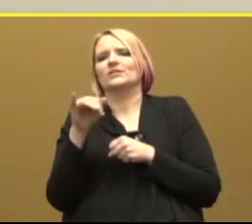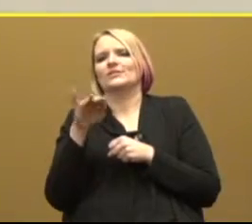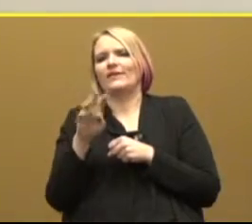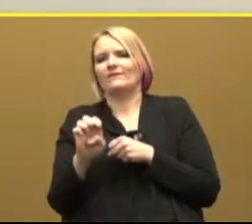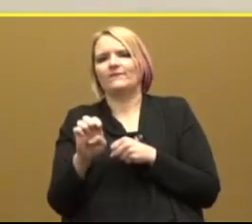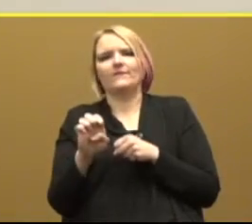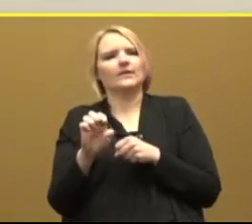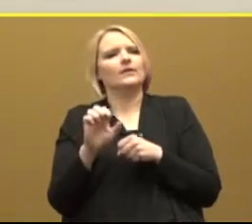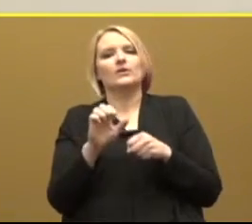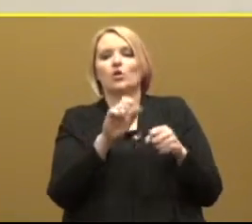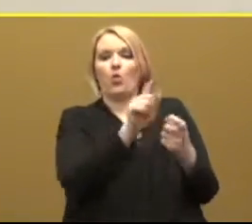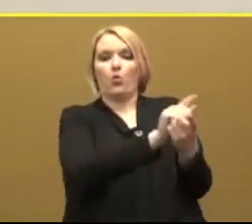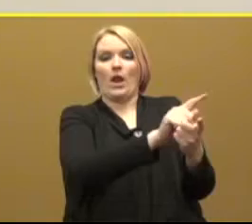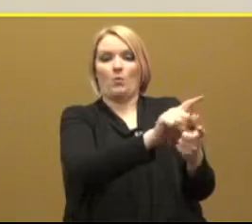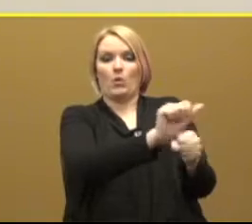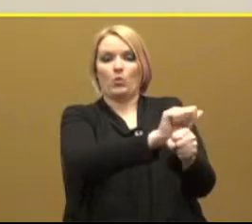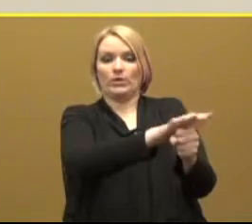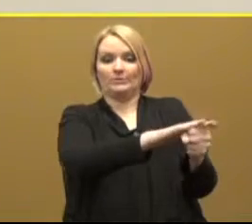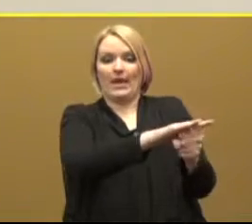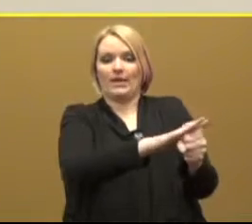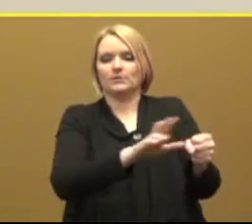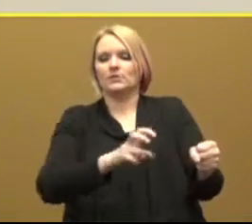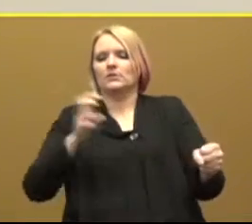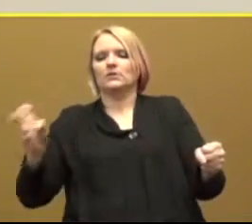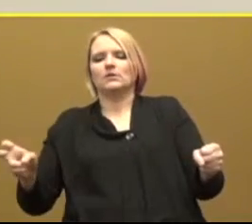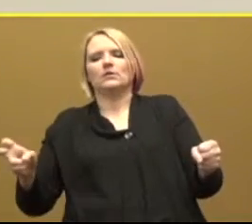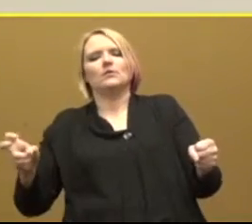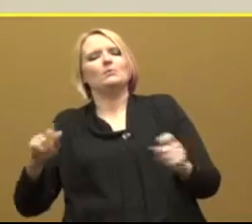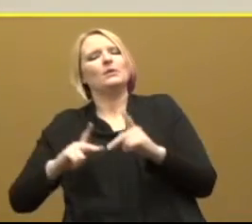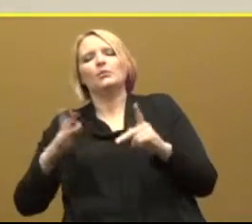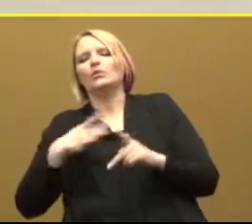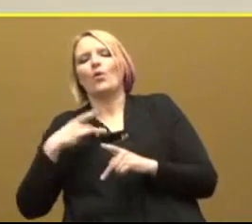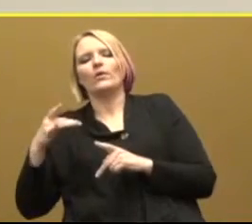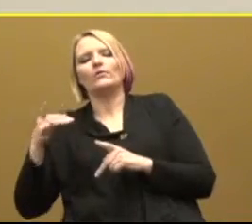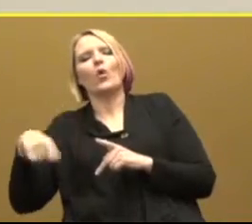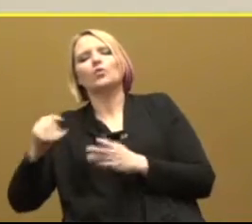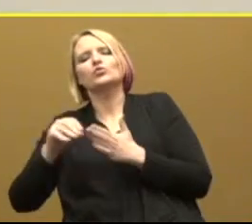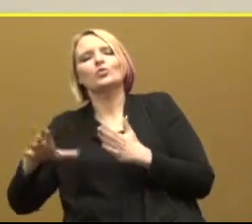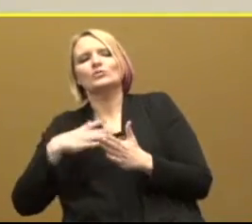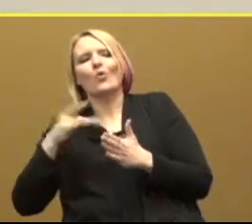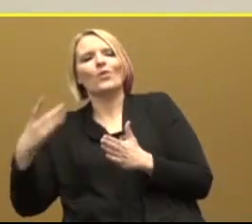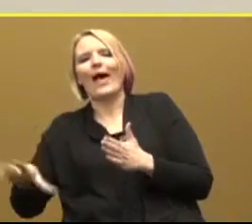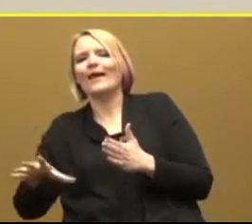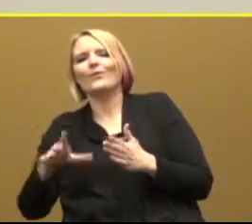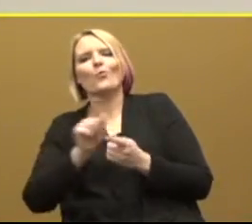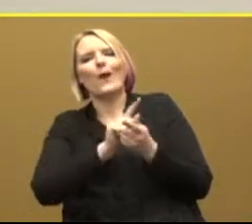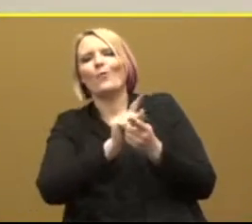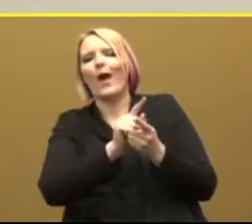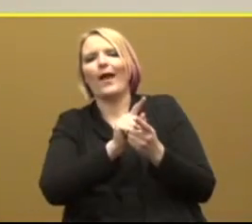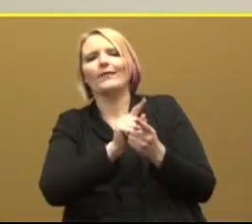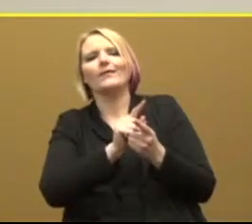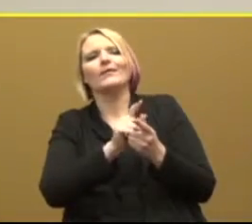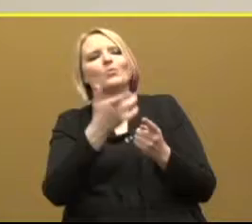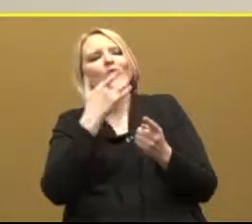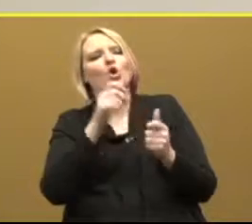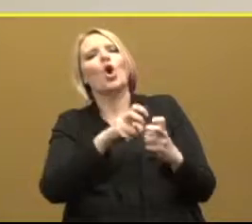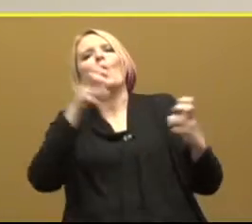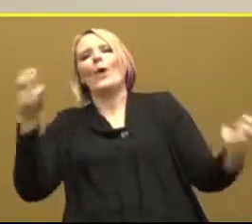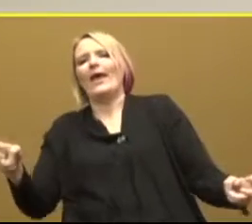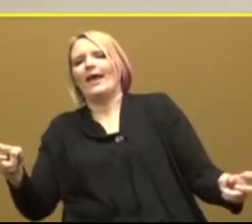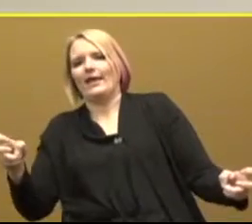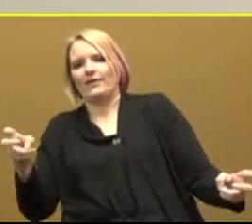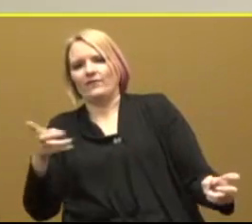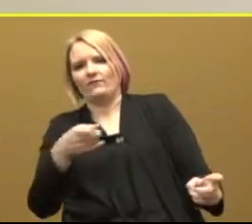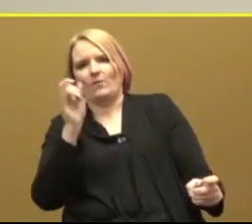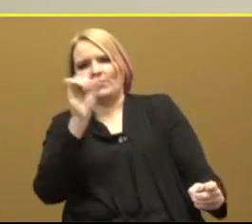from one-on-one workspace, because nobody likes to go there. Let's just be honest, right? And here's another thing that I want you to